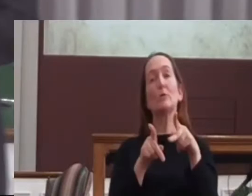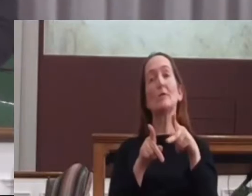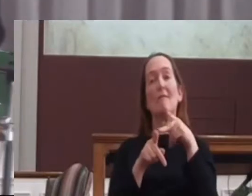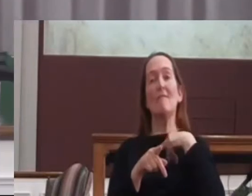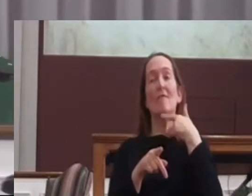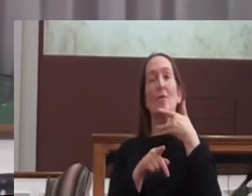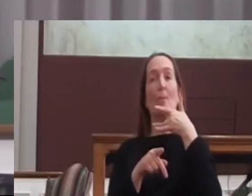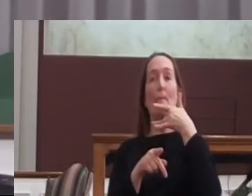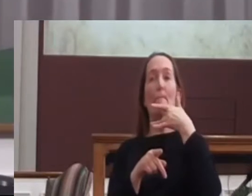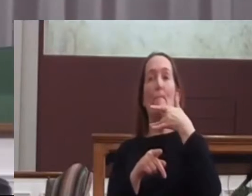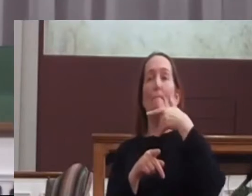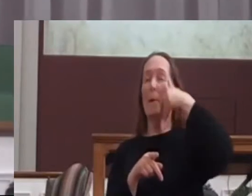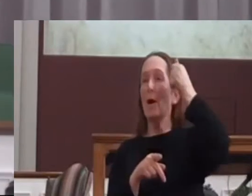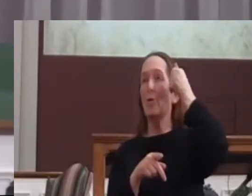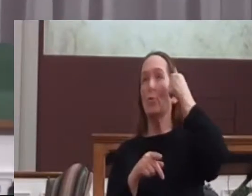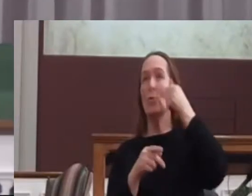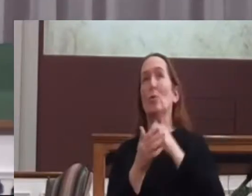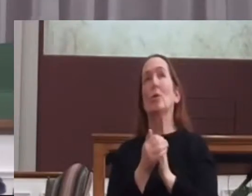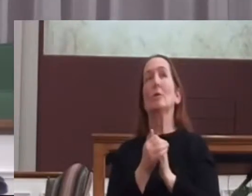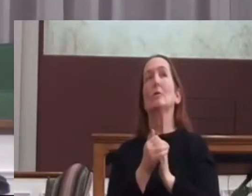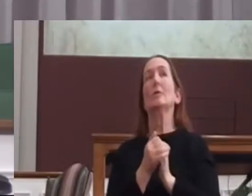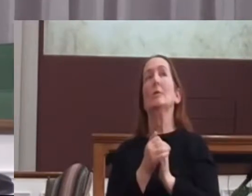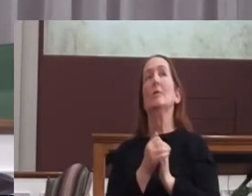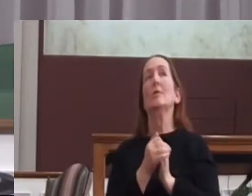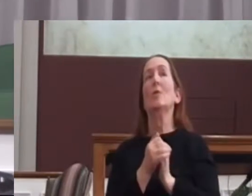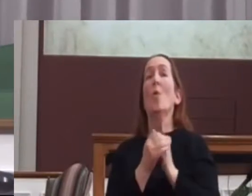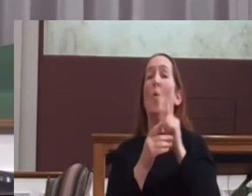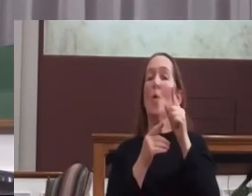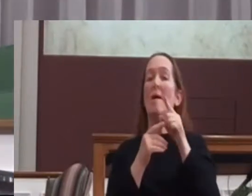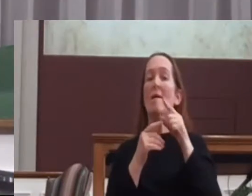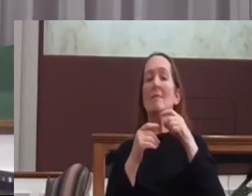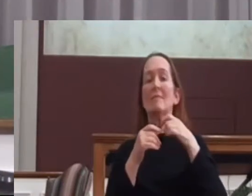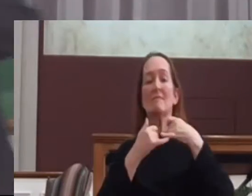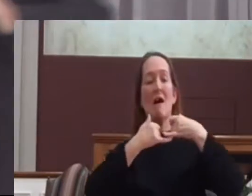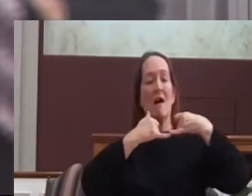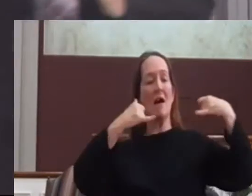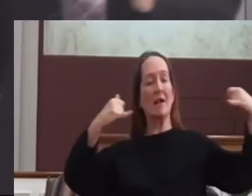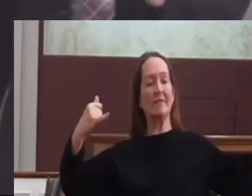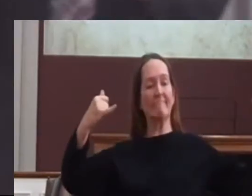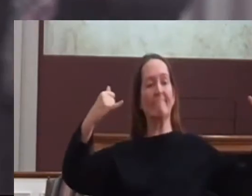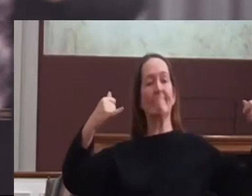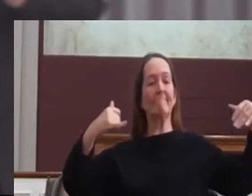better, every time one little line is drawn,